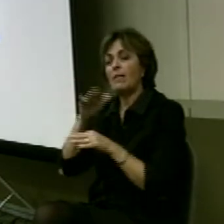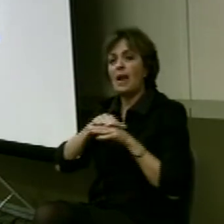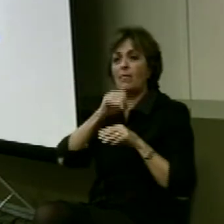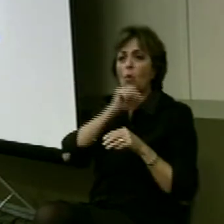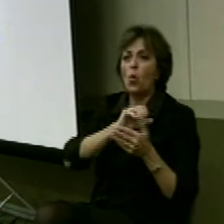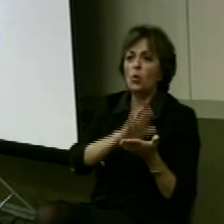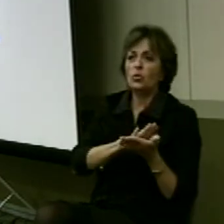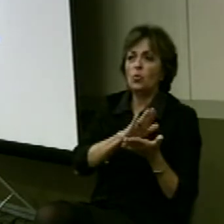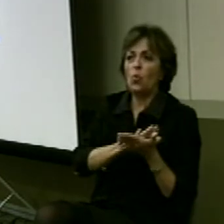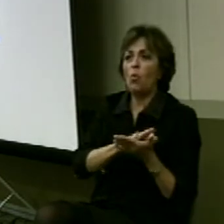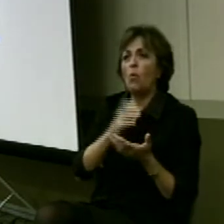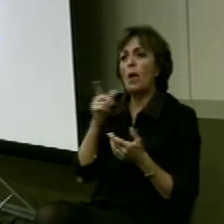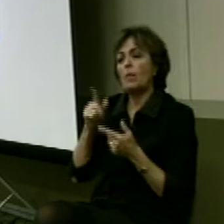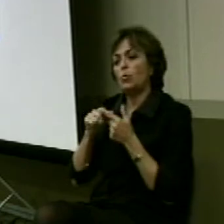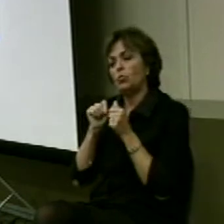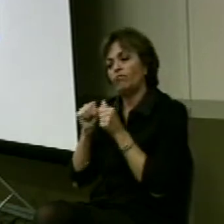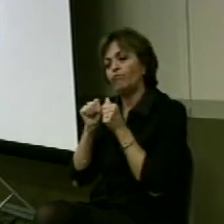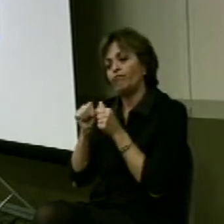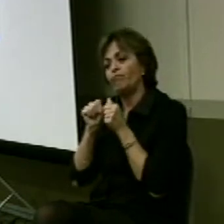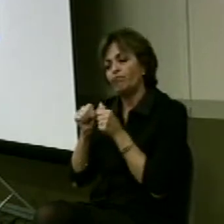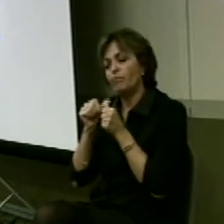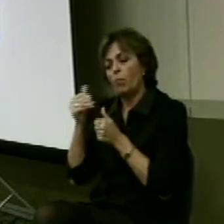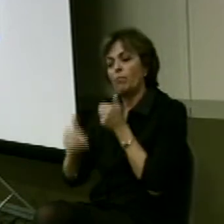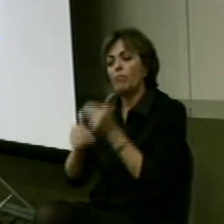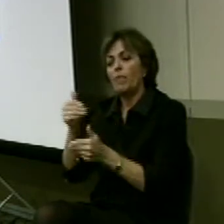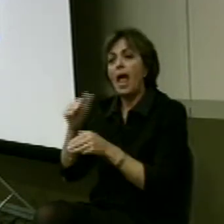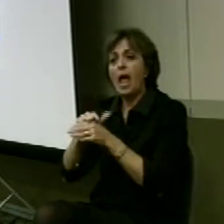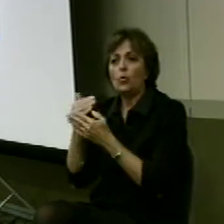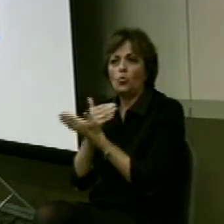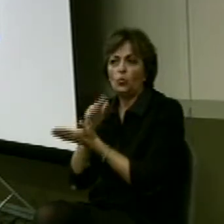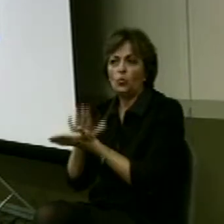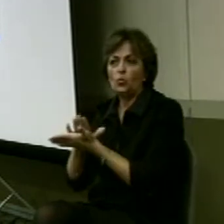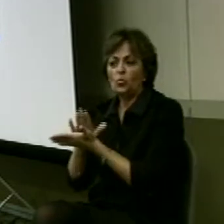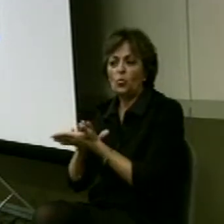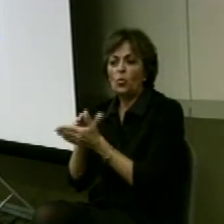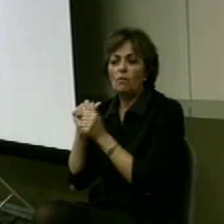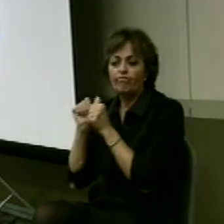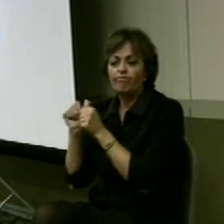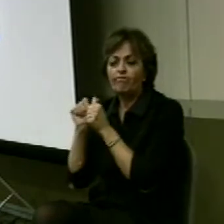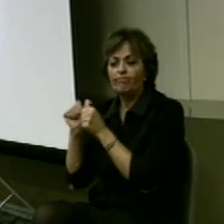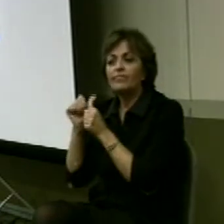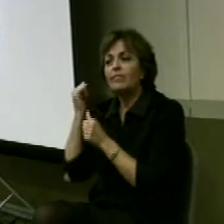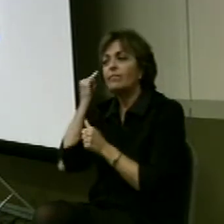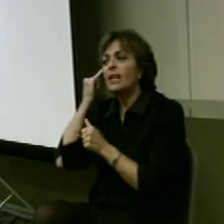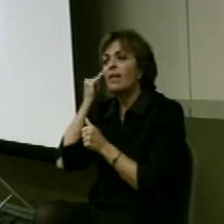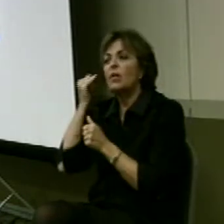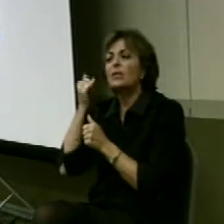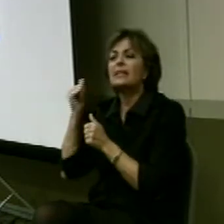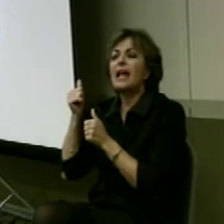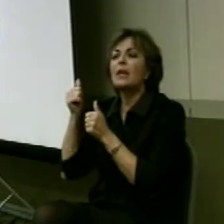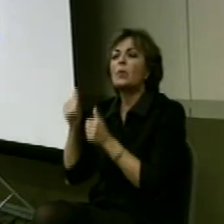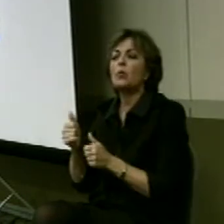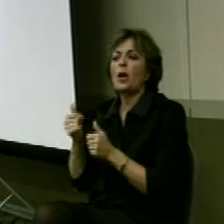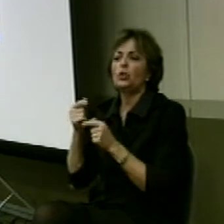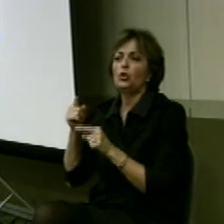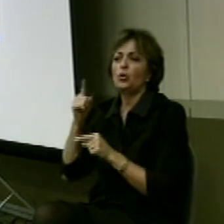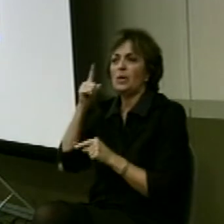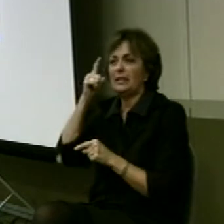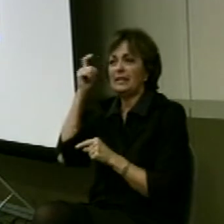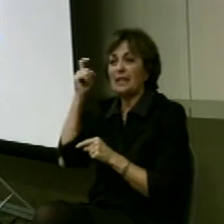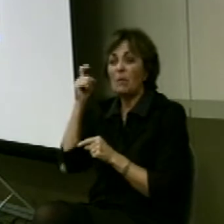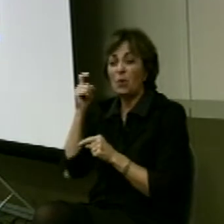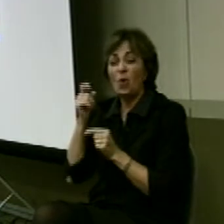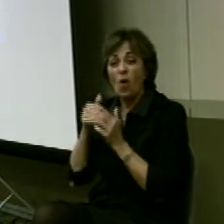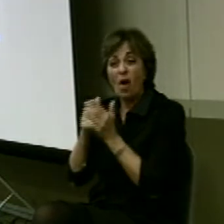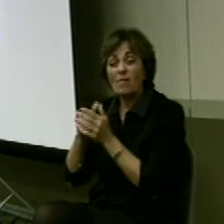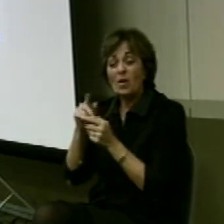with what he had been given at his old school, we wanted him to continue the progress at his new school. And like I said, continuation in case there